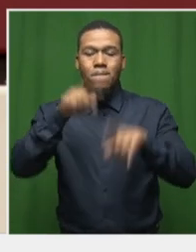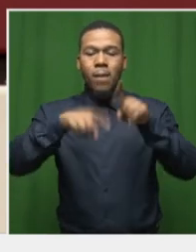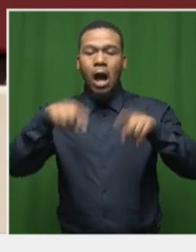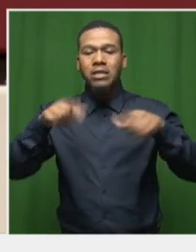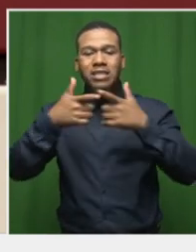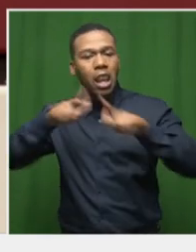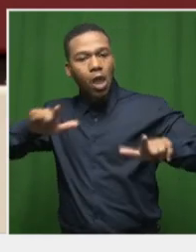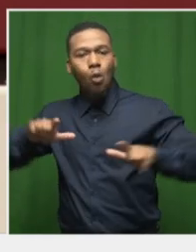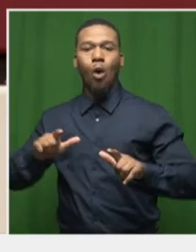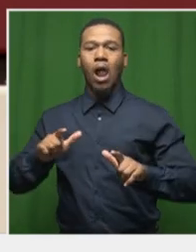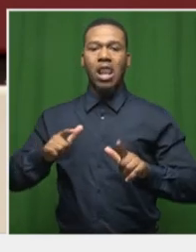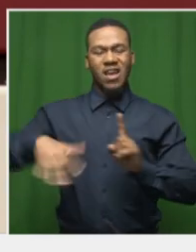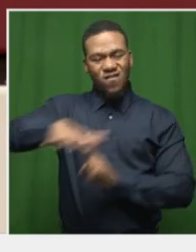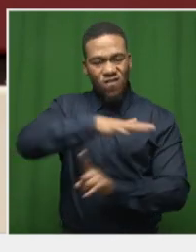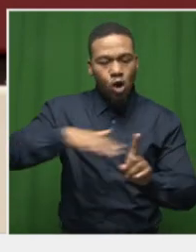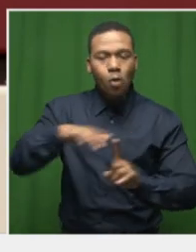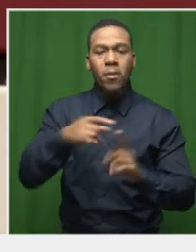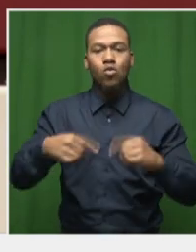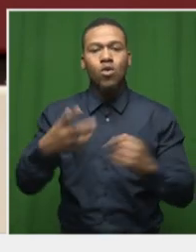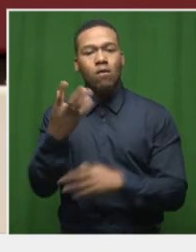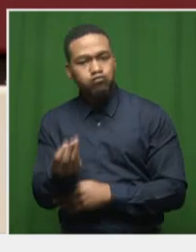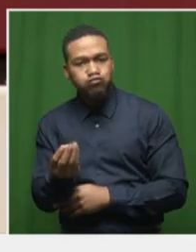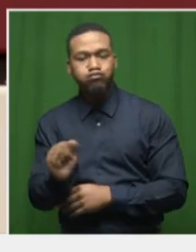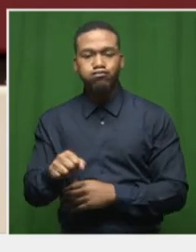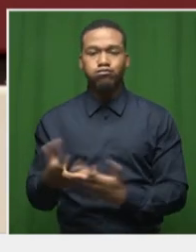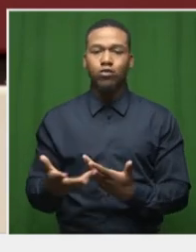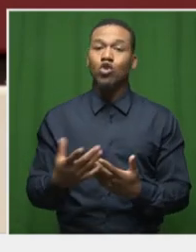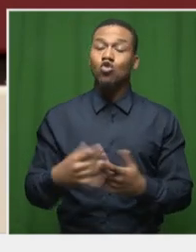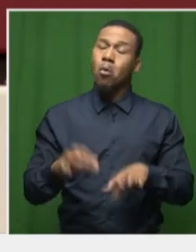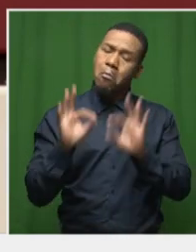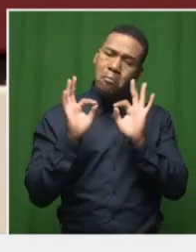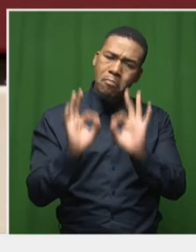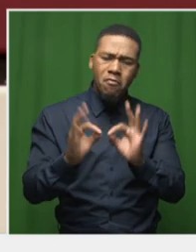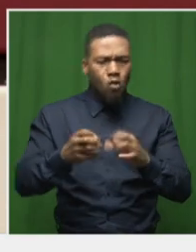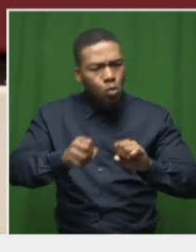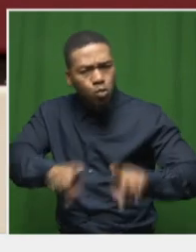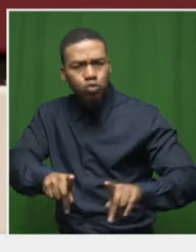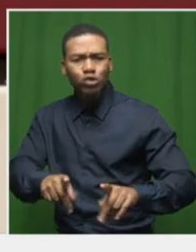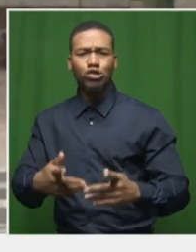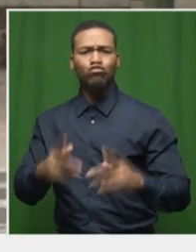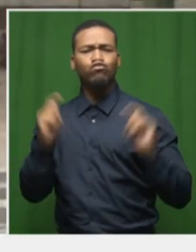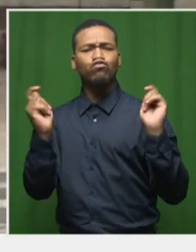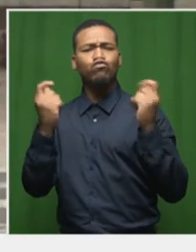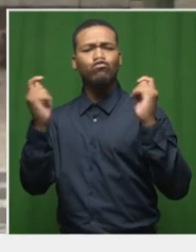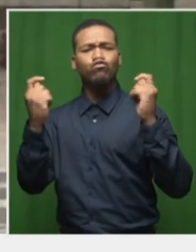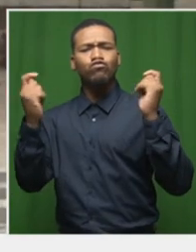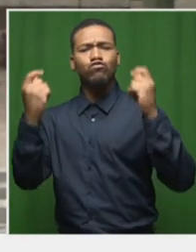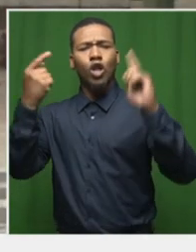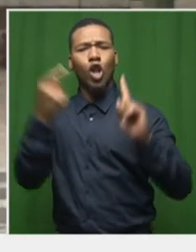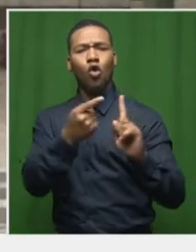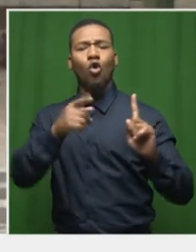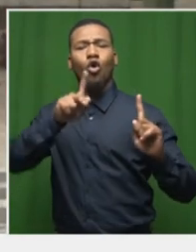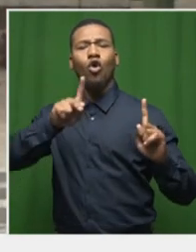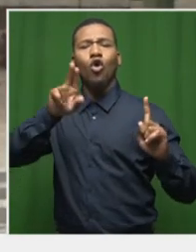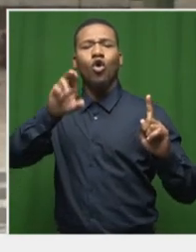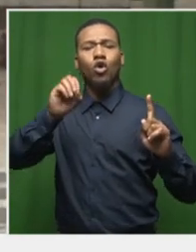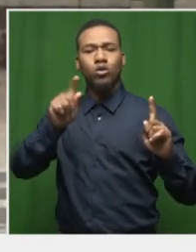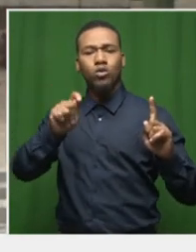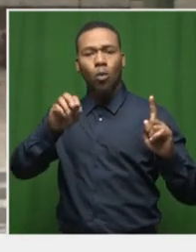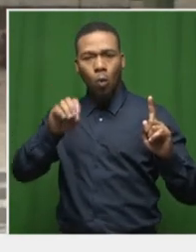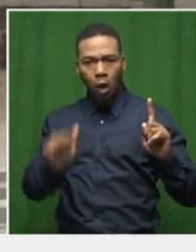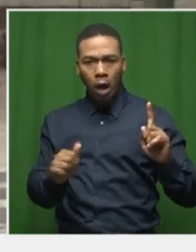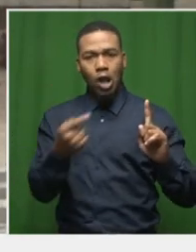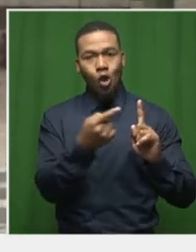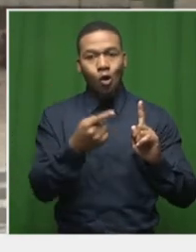would like to create even more at the university, allows for a perfect opportunity also to celebrate Krotoa as a translator,